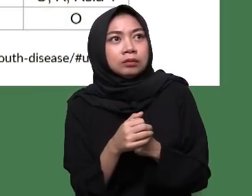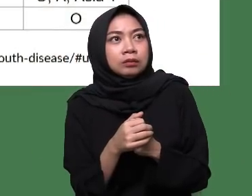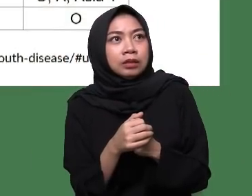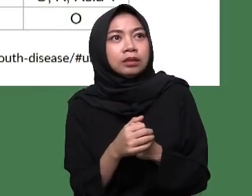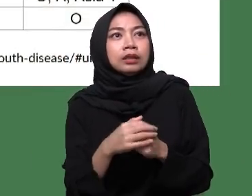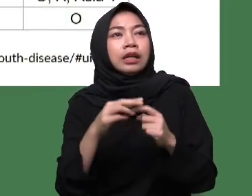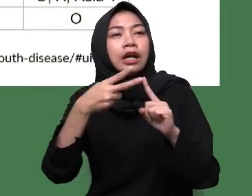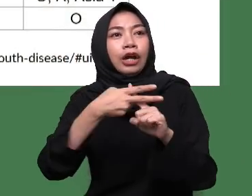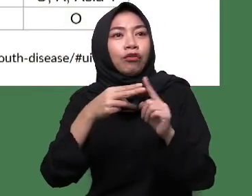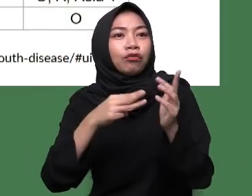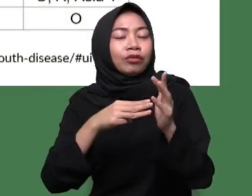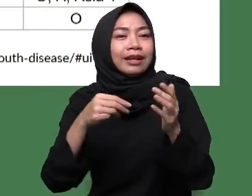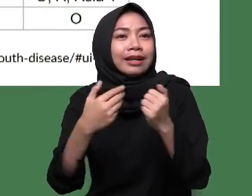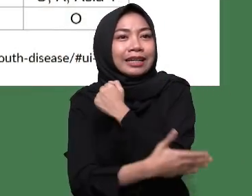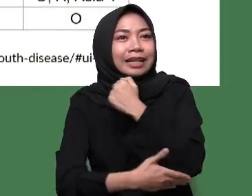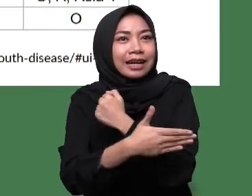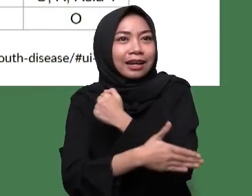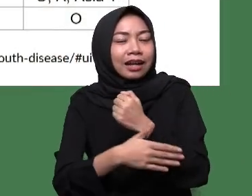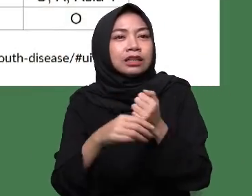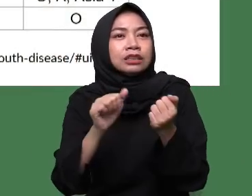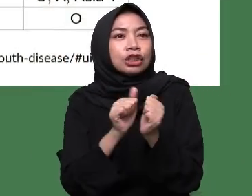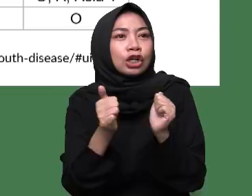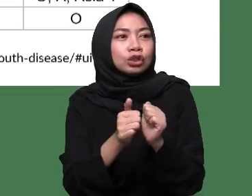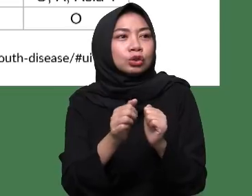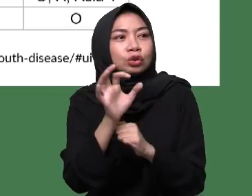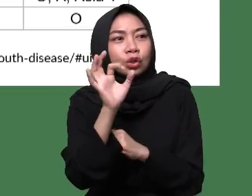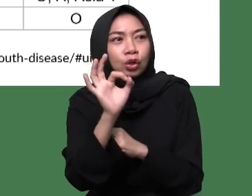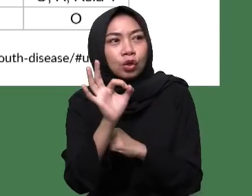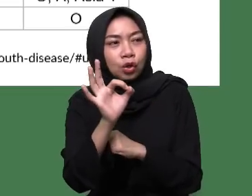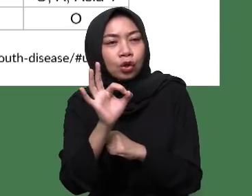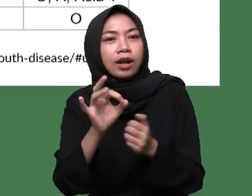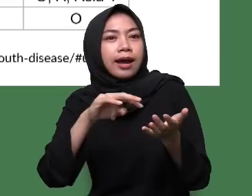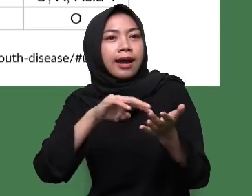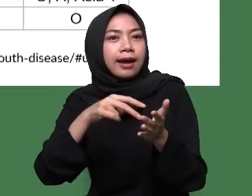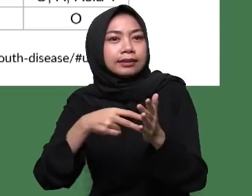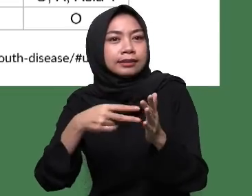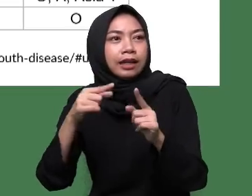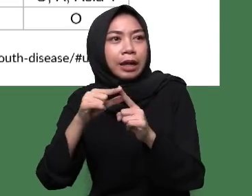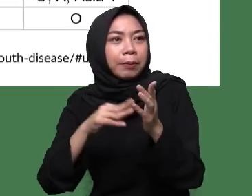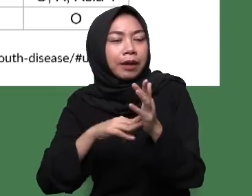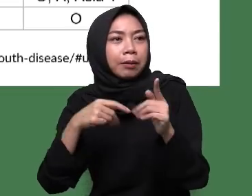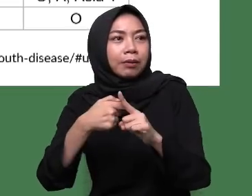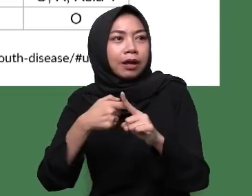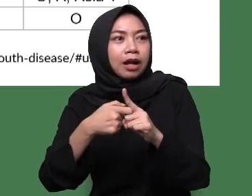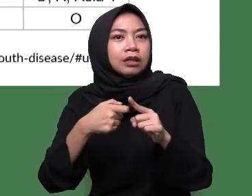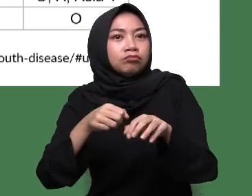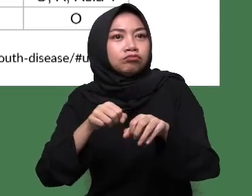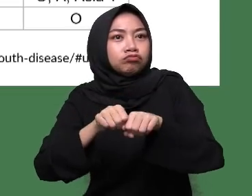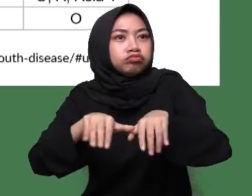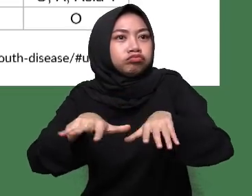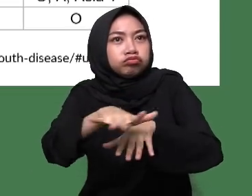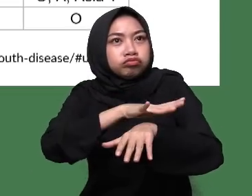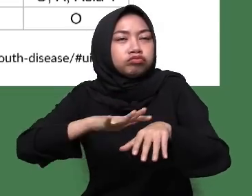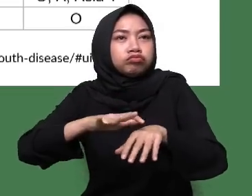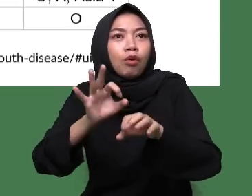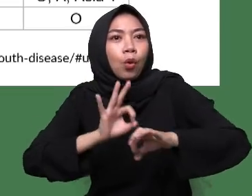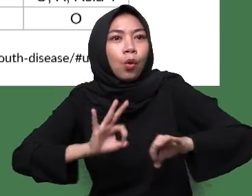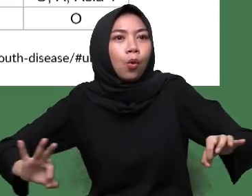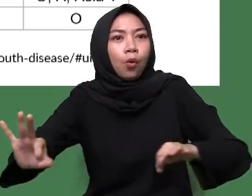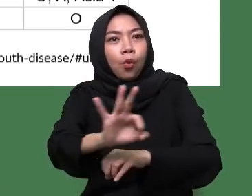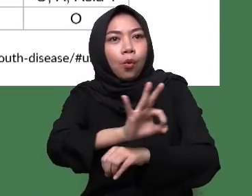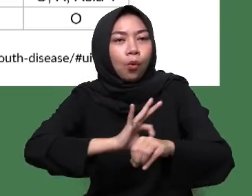the FMD-free countries, which can be seen as entirely free from FMD or partially in a certain zone